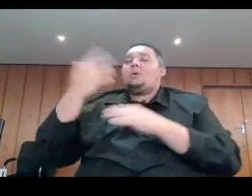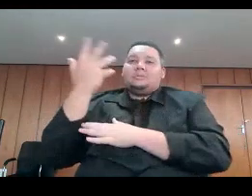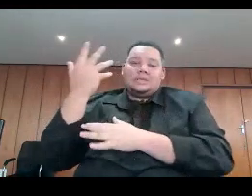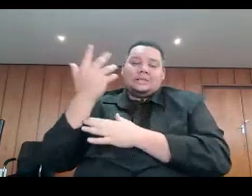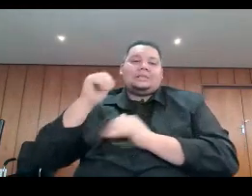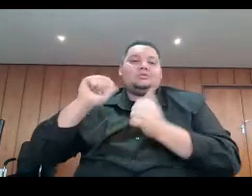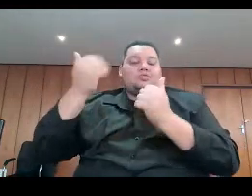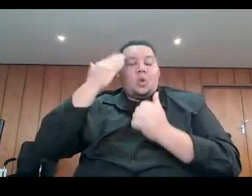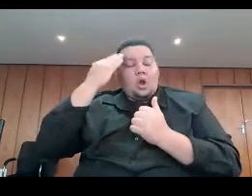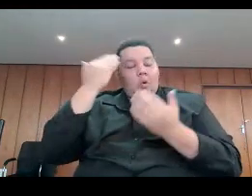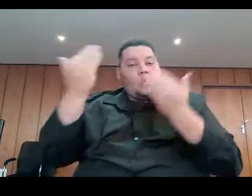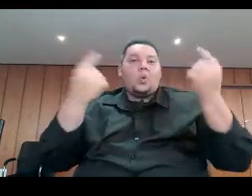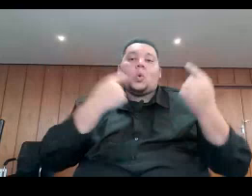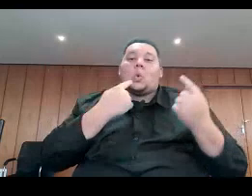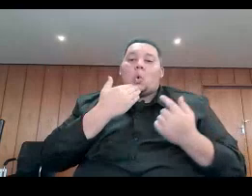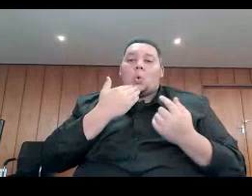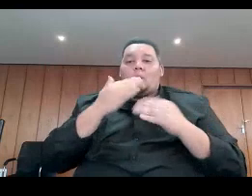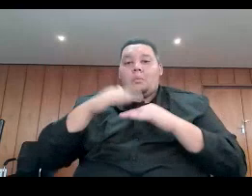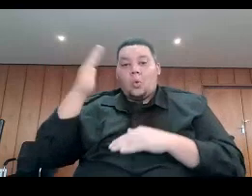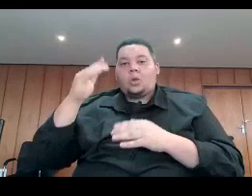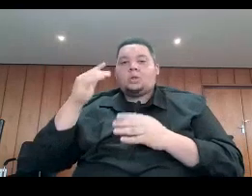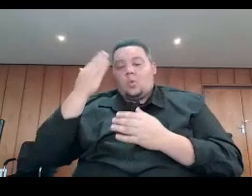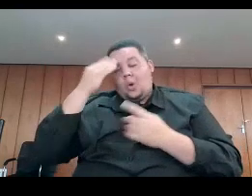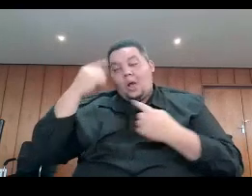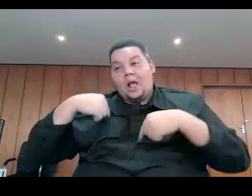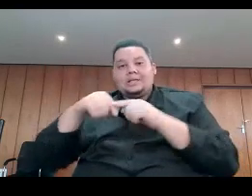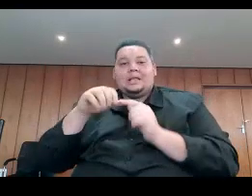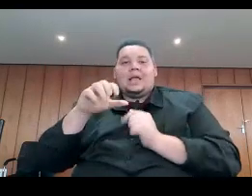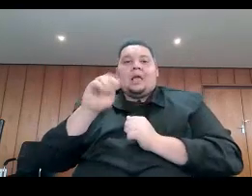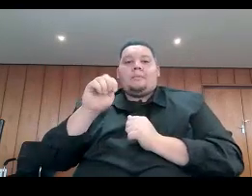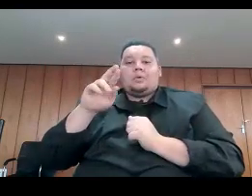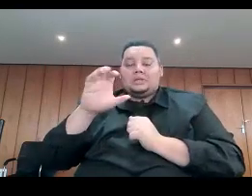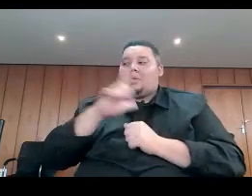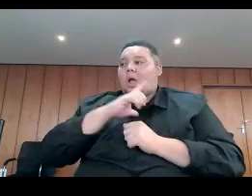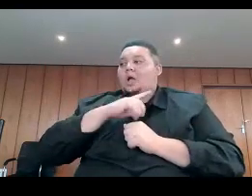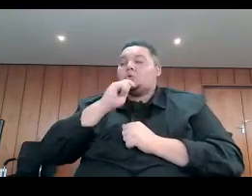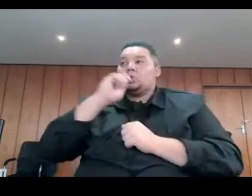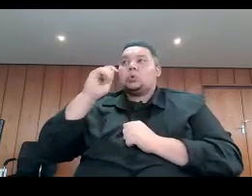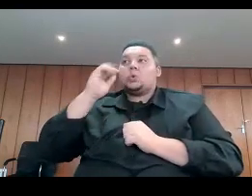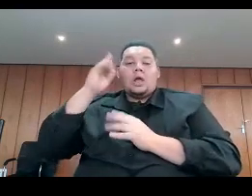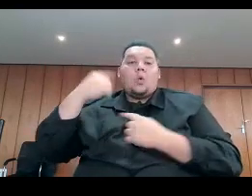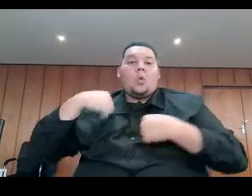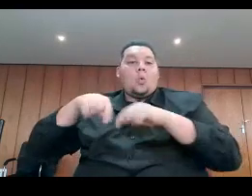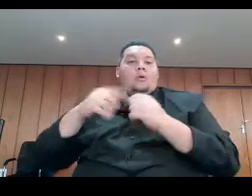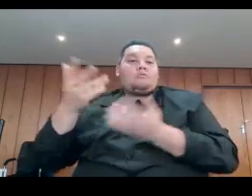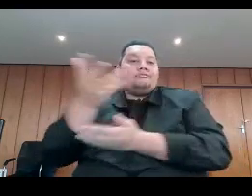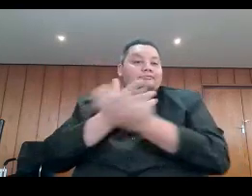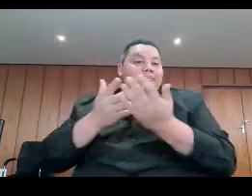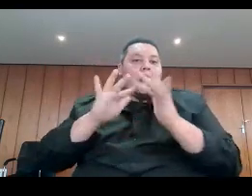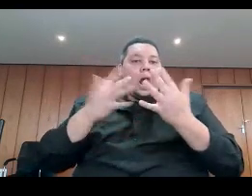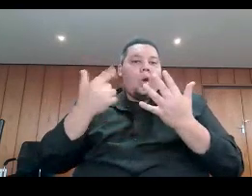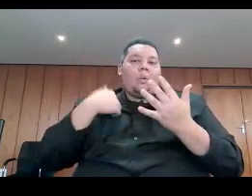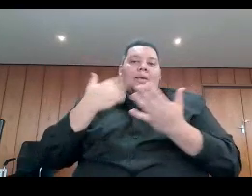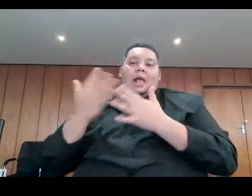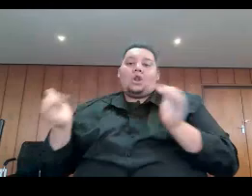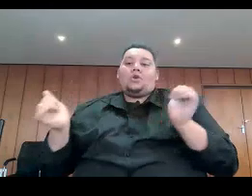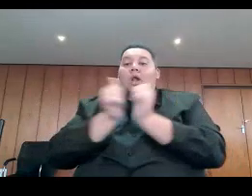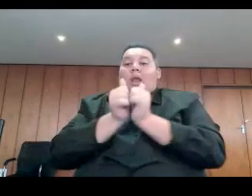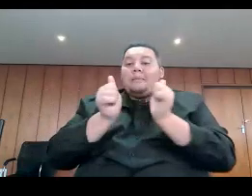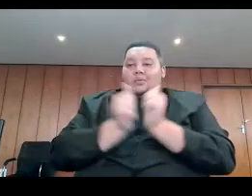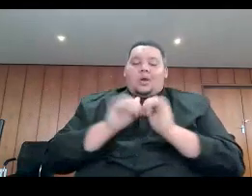get to know them a little bit more, get to know us at the MRC a bit more, because I really think that what we've talked about is how we can